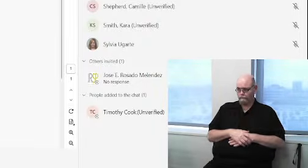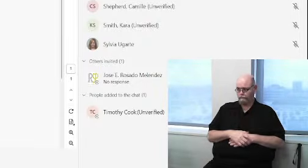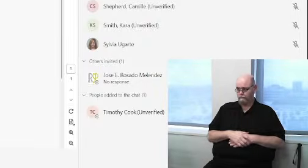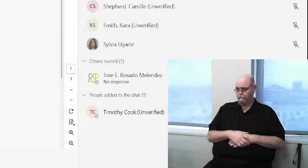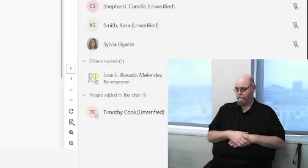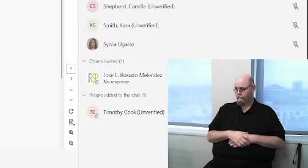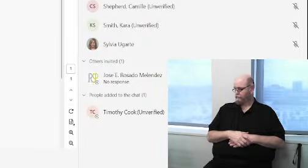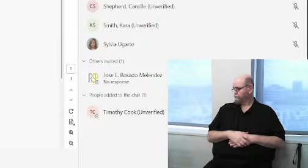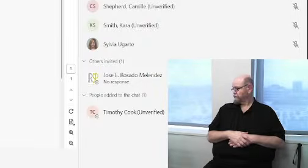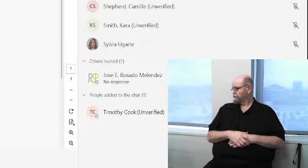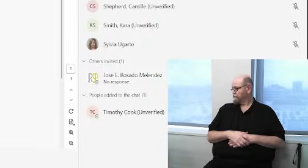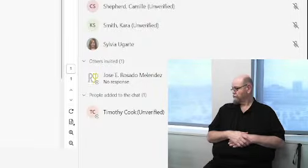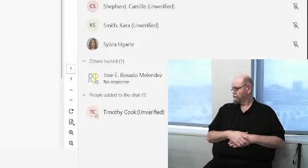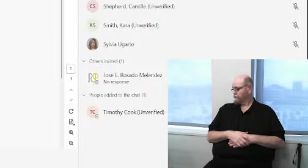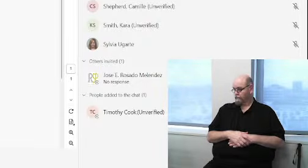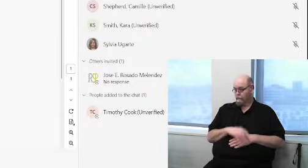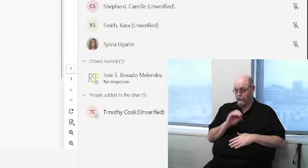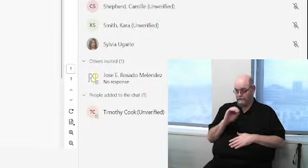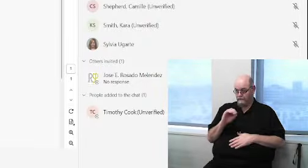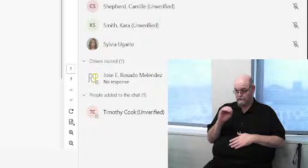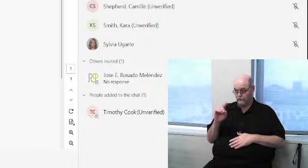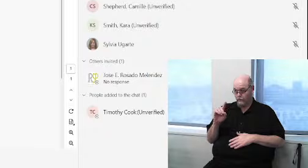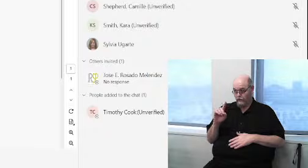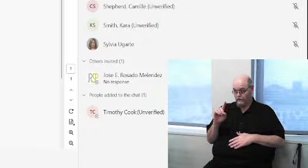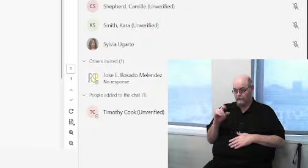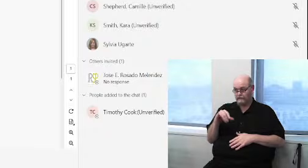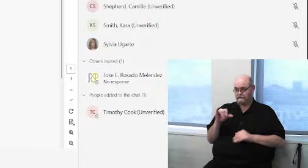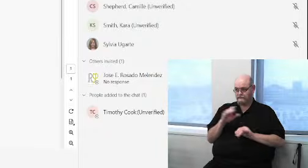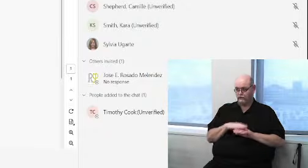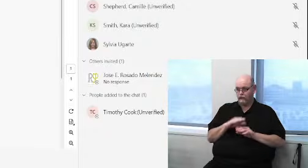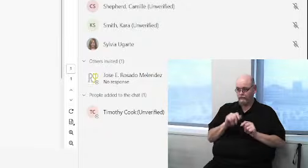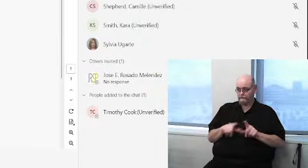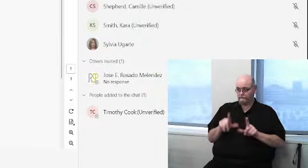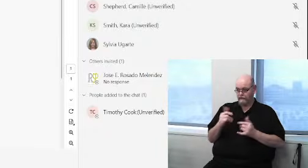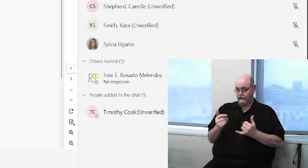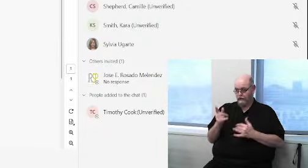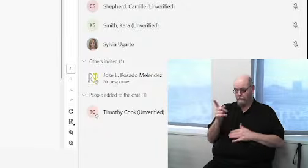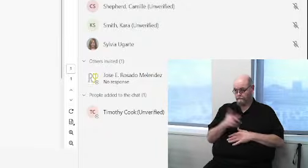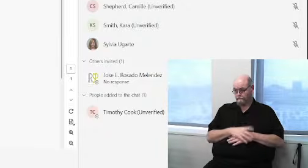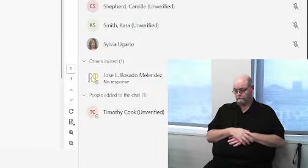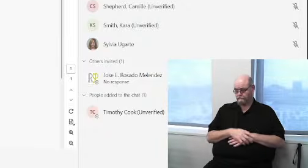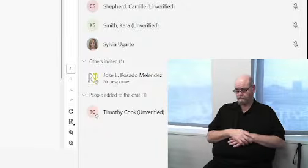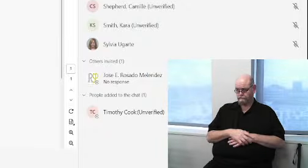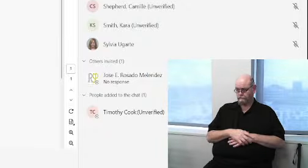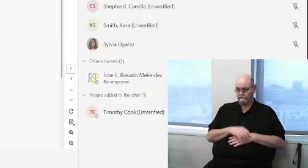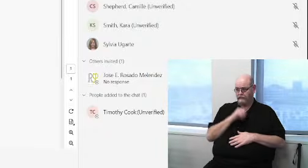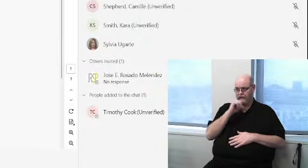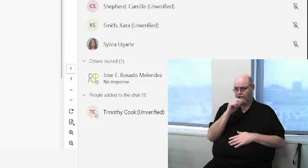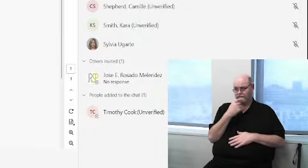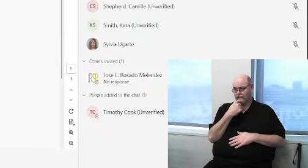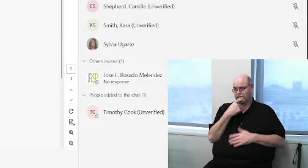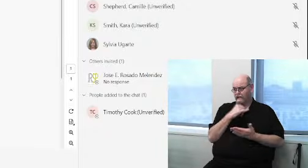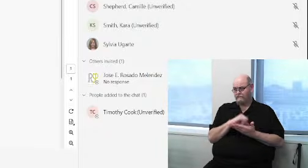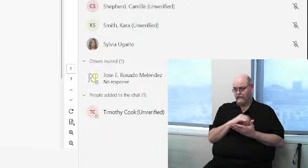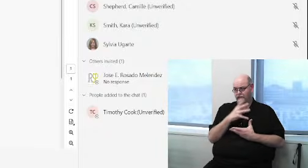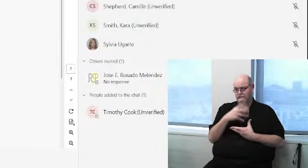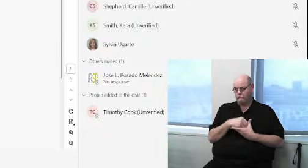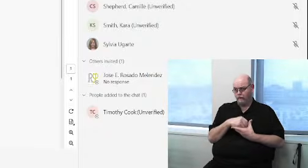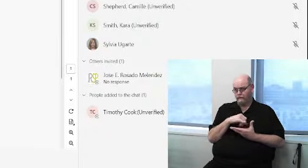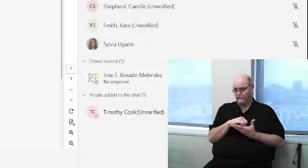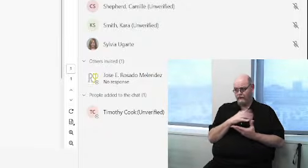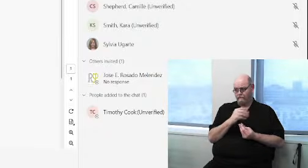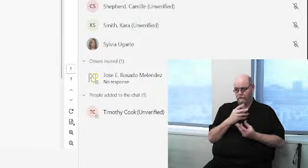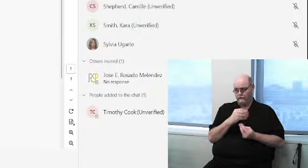screen. Are you referring to ROI Prep 001? Yes, actually, it's still on the screen. Yes. Yeah. So it's not cited in there